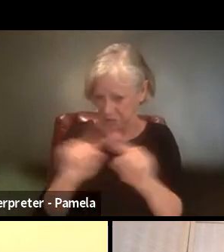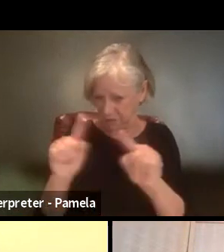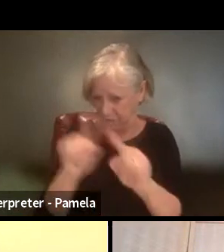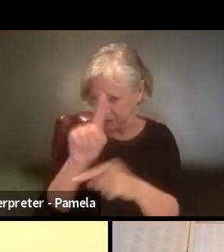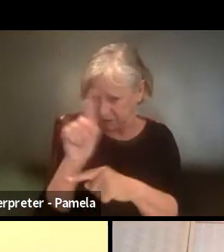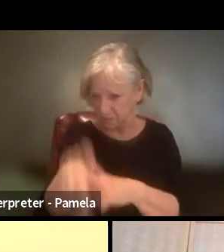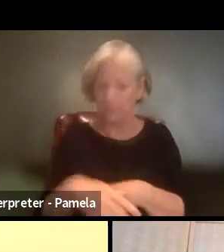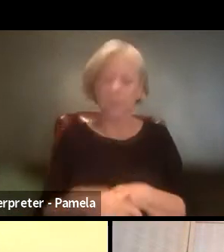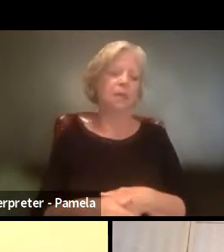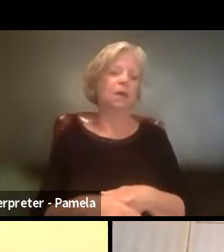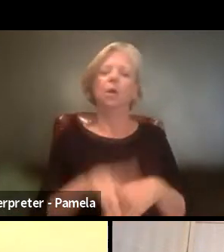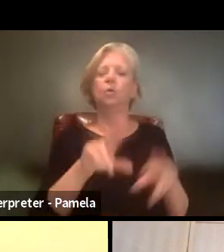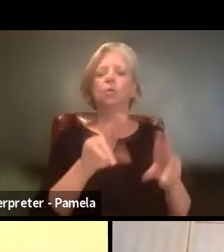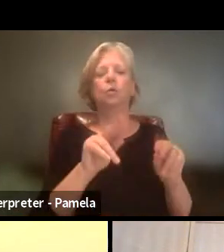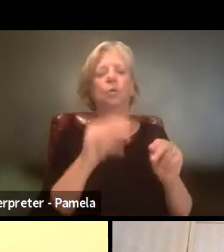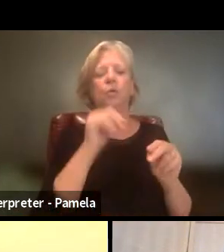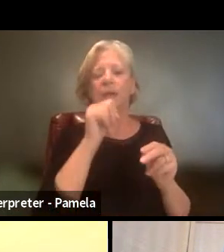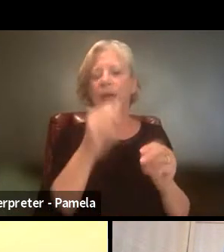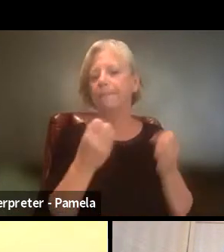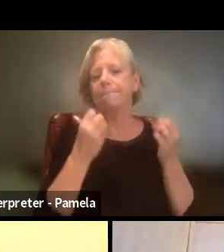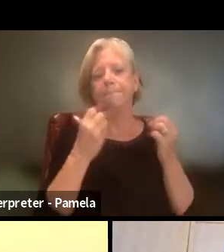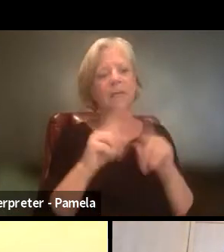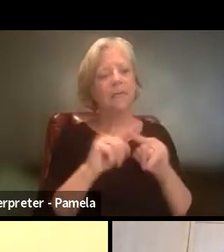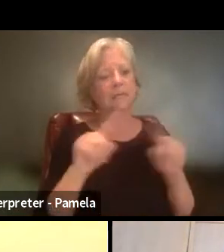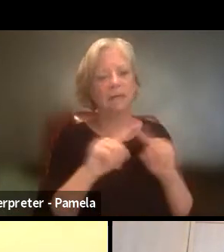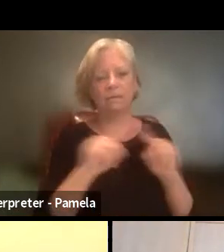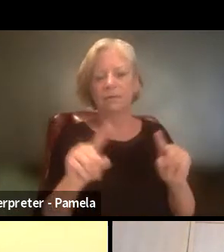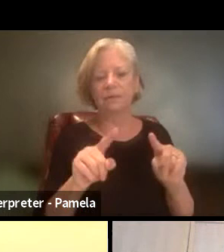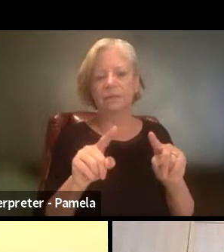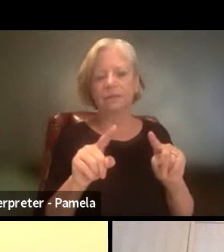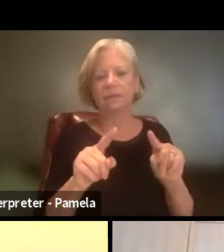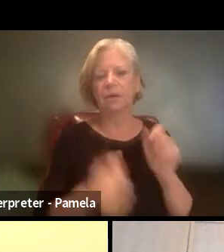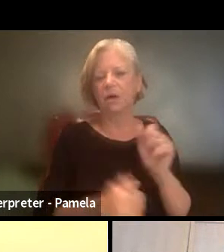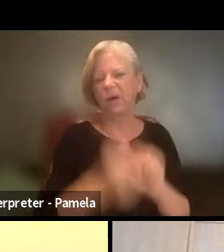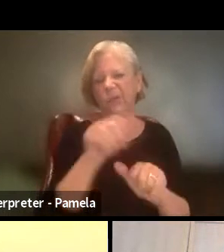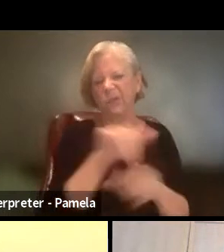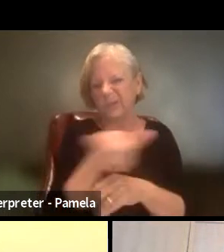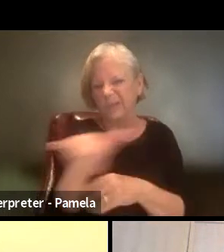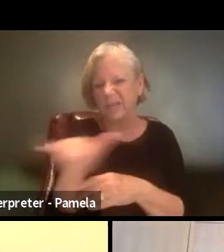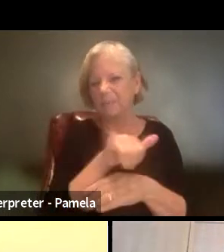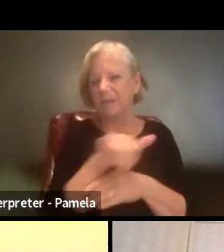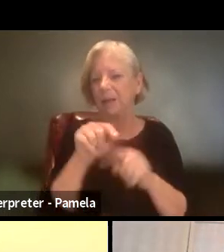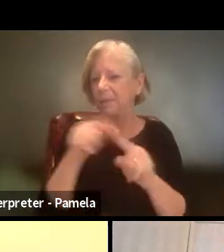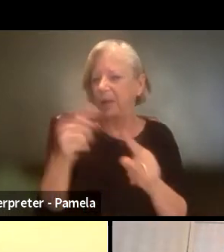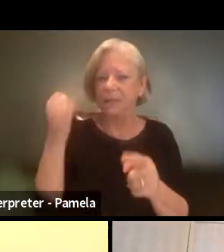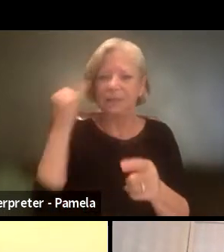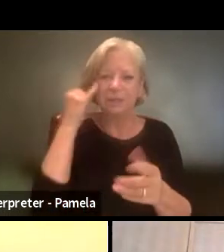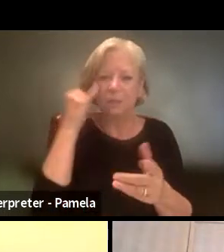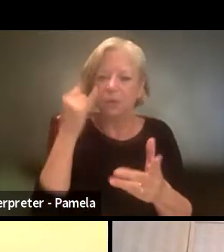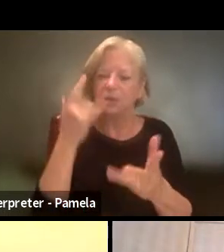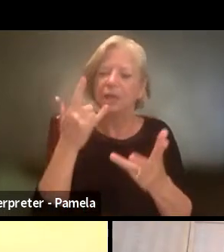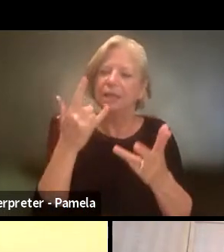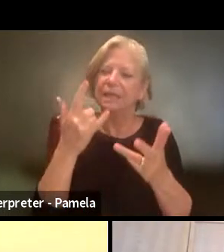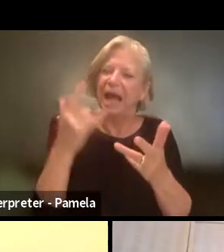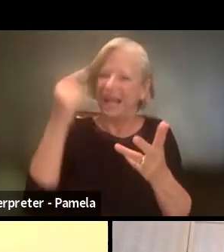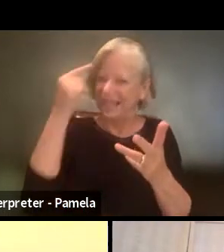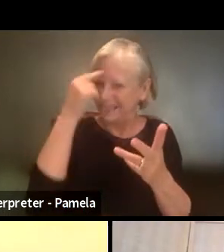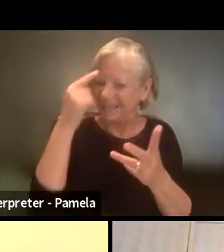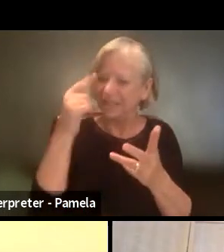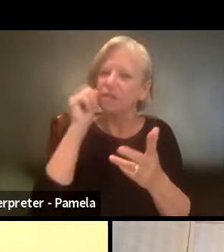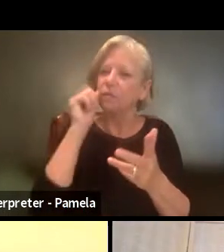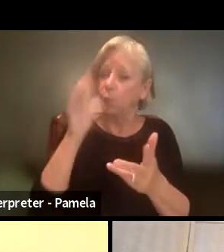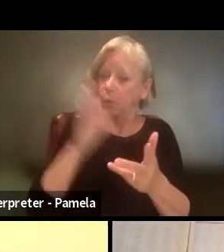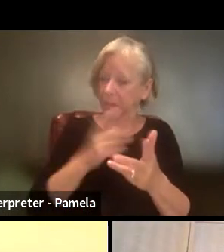There weren't many differences. I will say, I think the females were more just afraid and needed